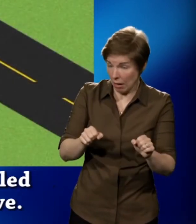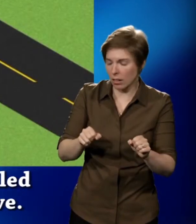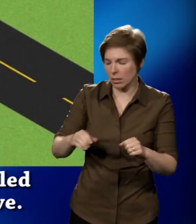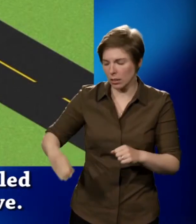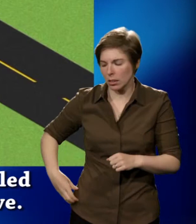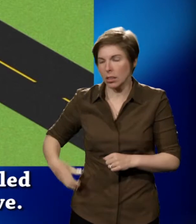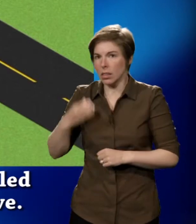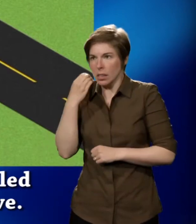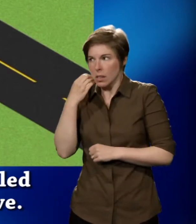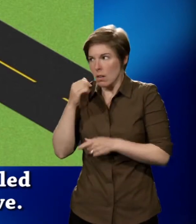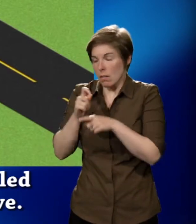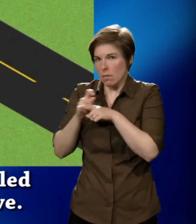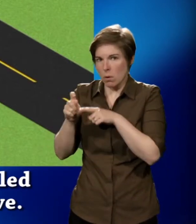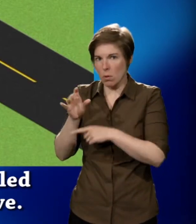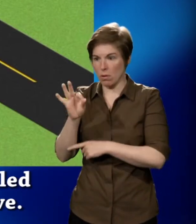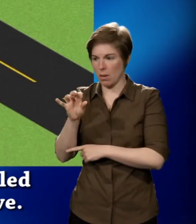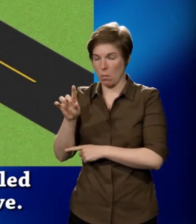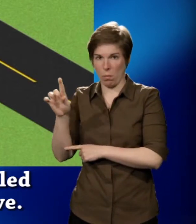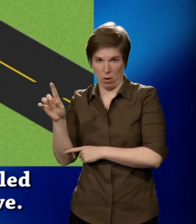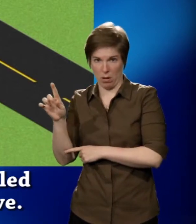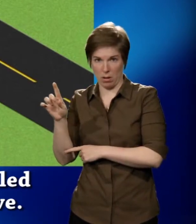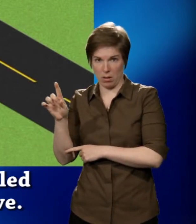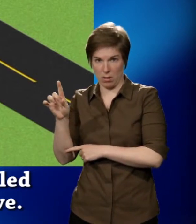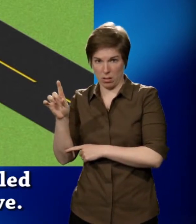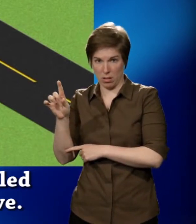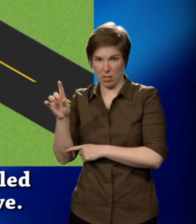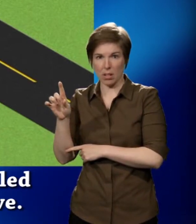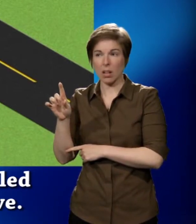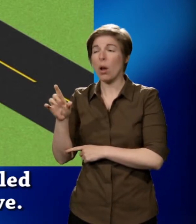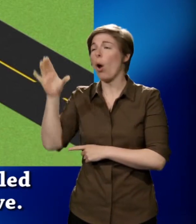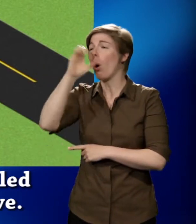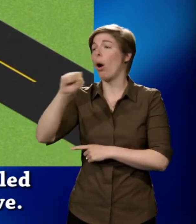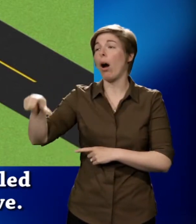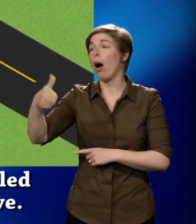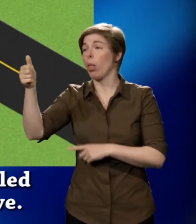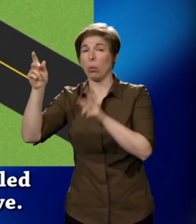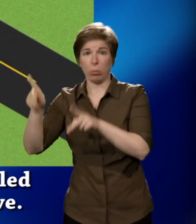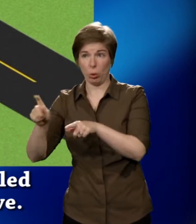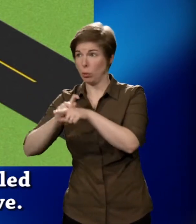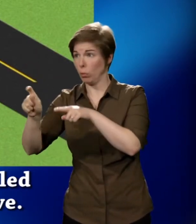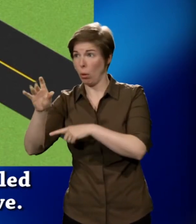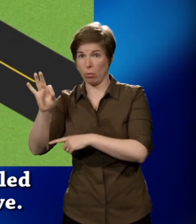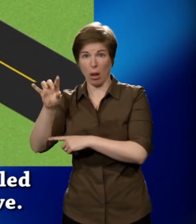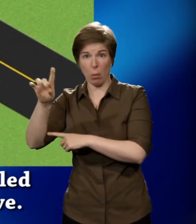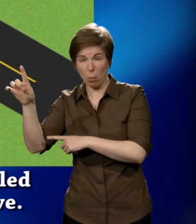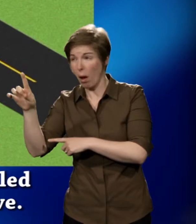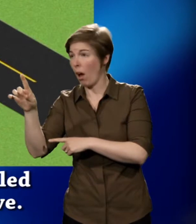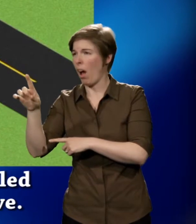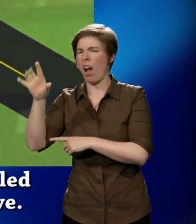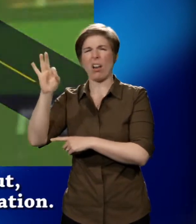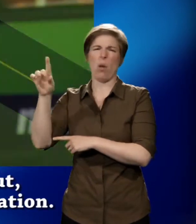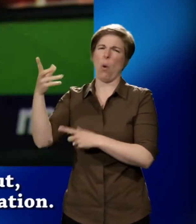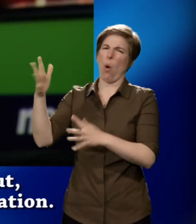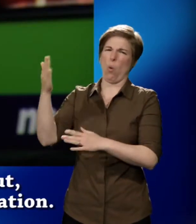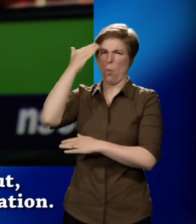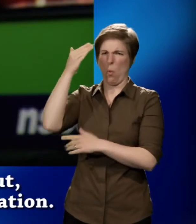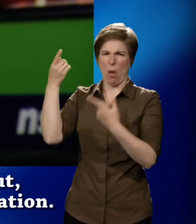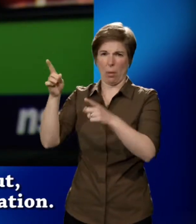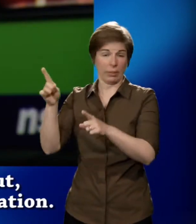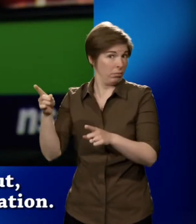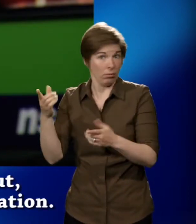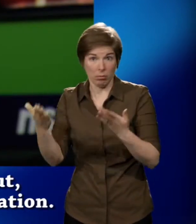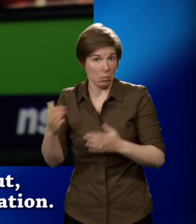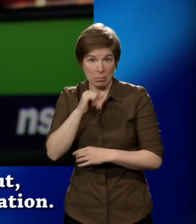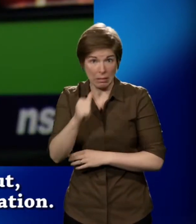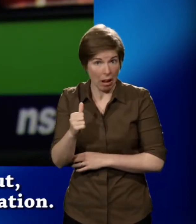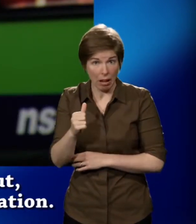911, because you can't assume that 911 has been called and has information that you have. So